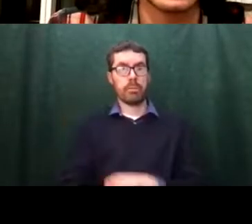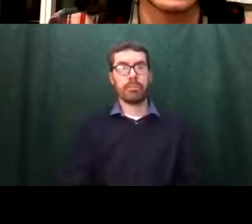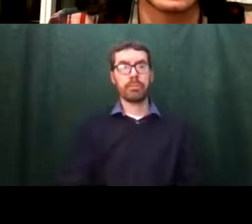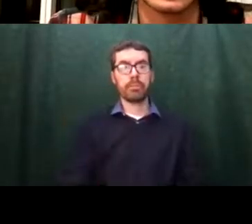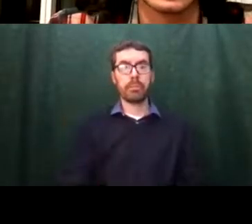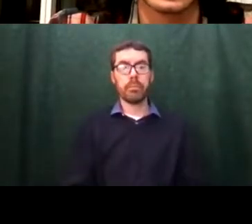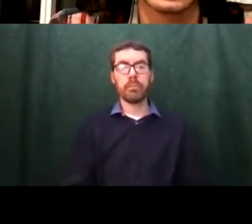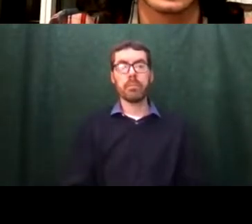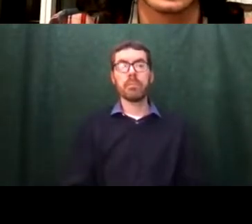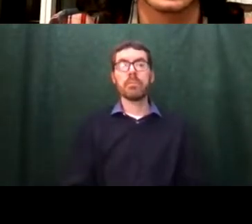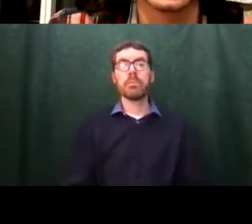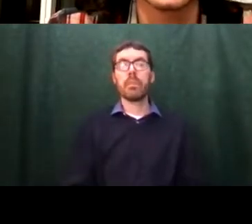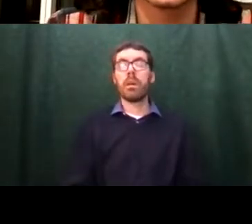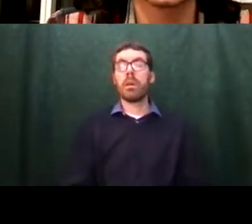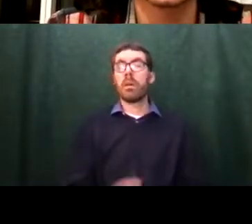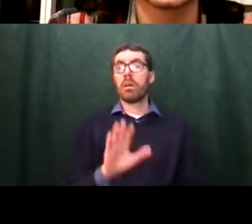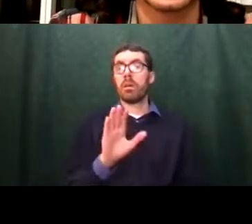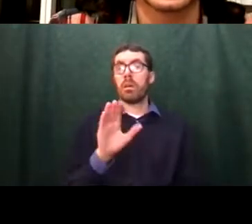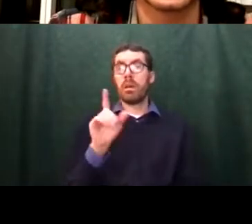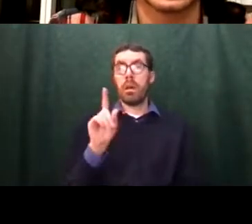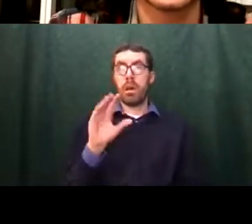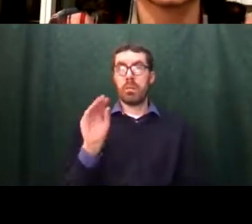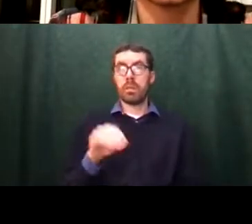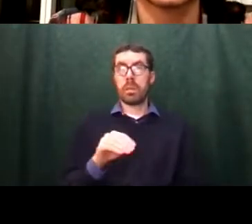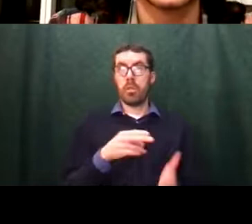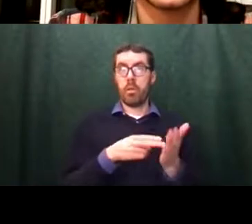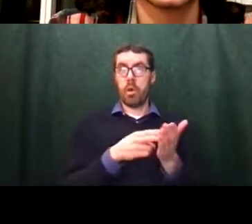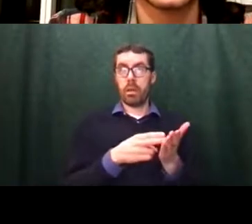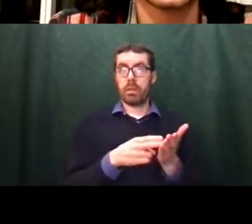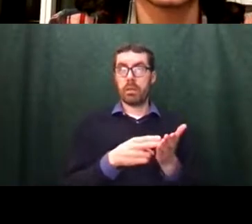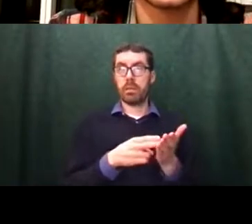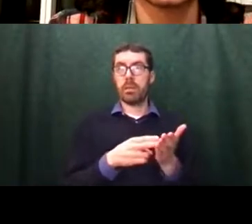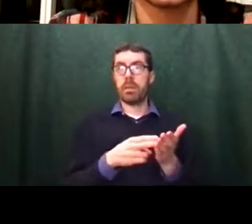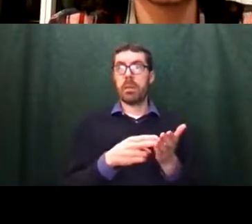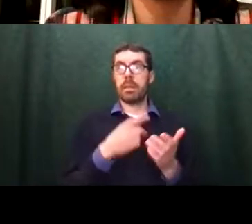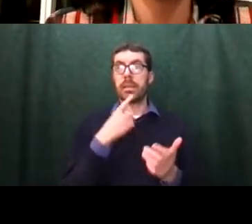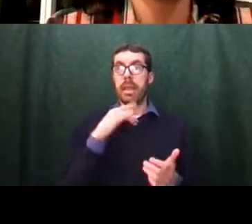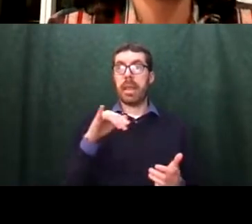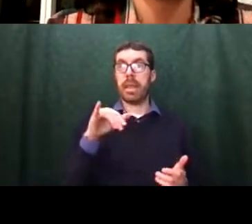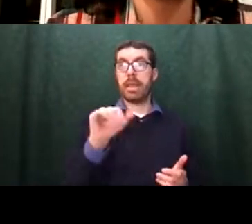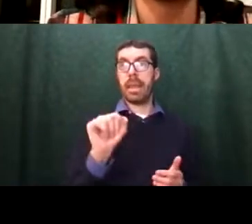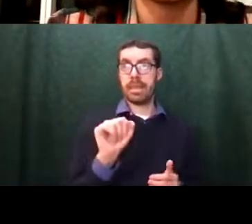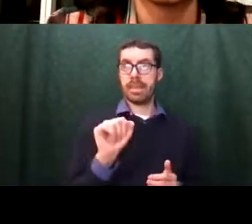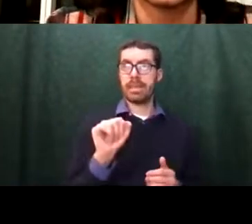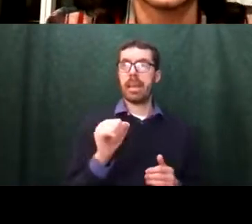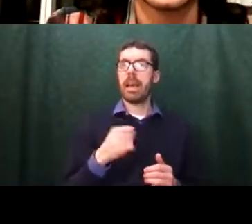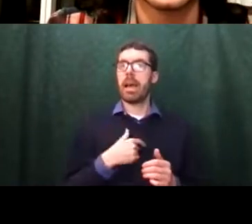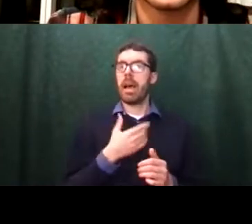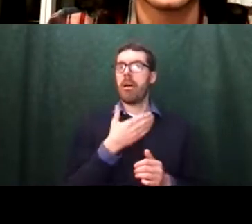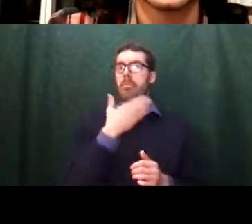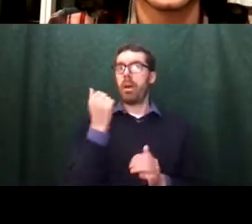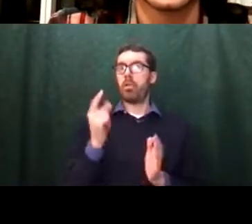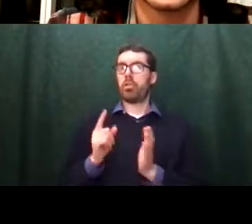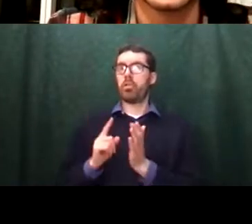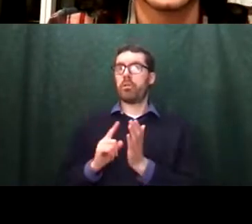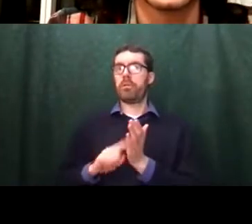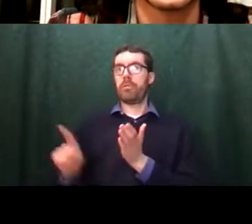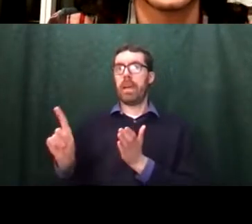honest, I'd have before I say yes, I can do that. I think I need to vet that through